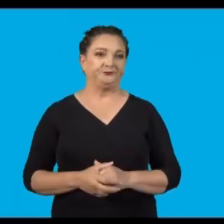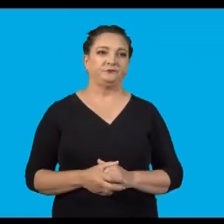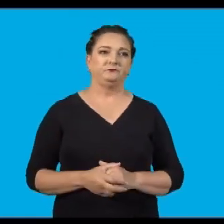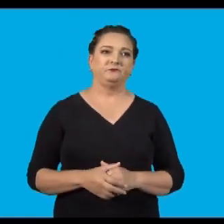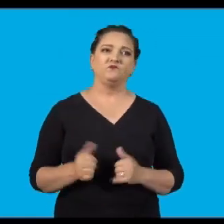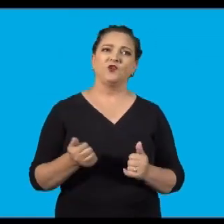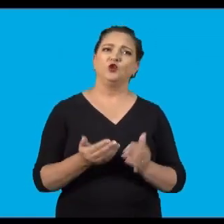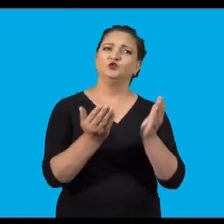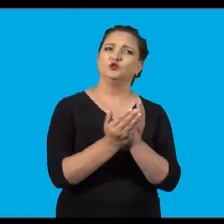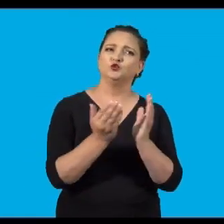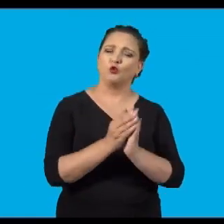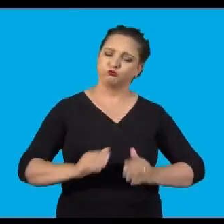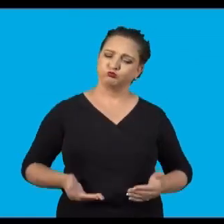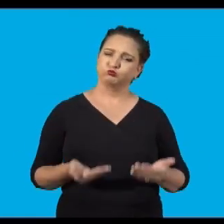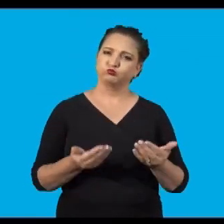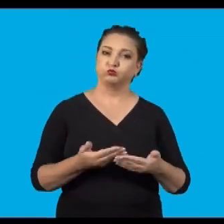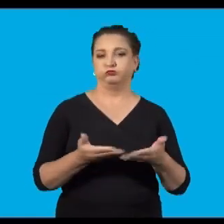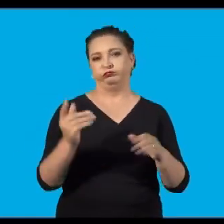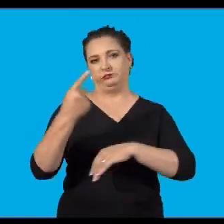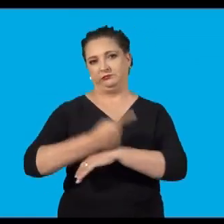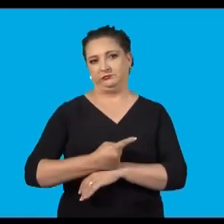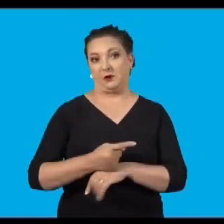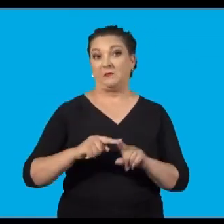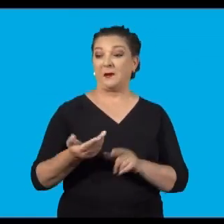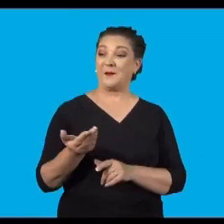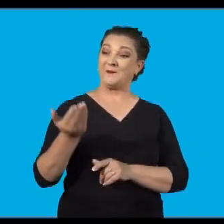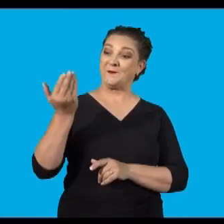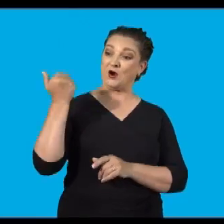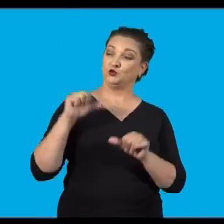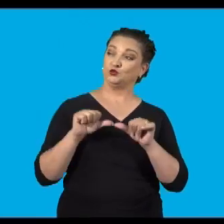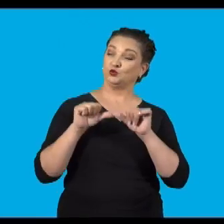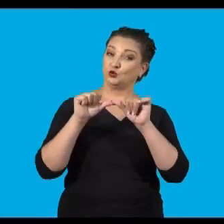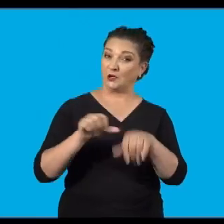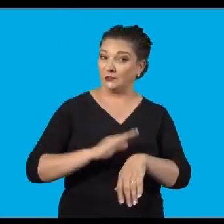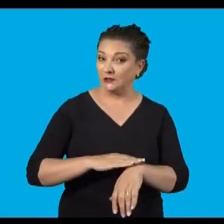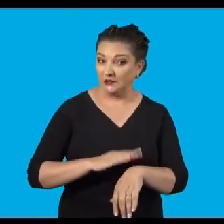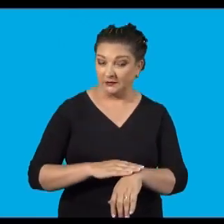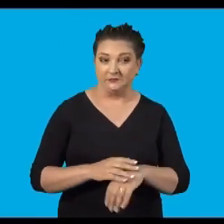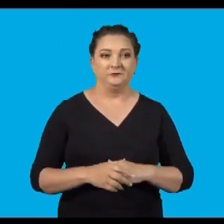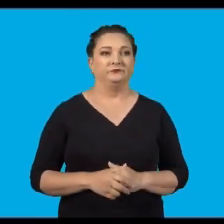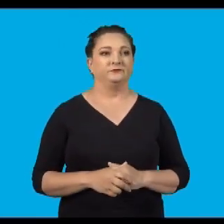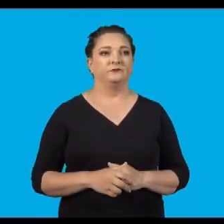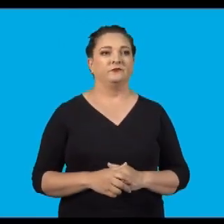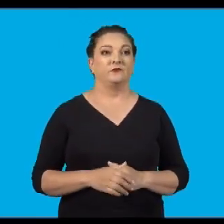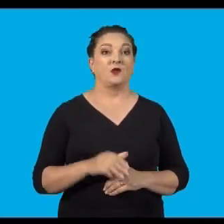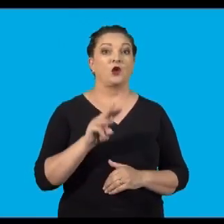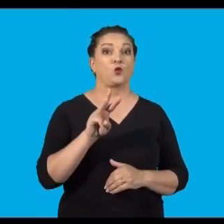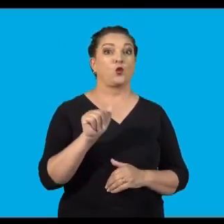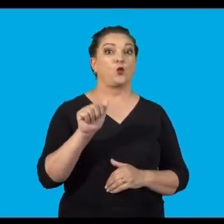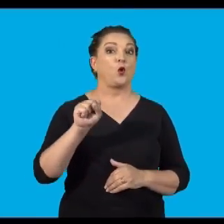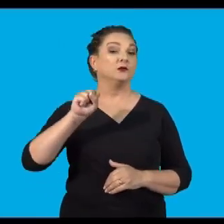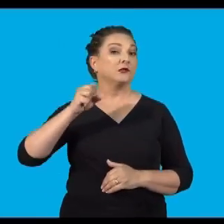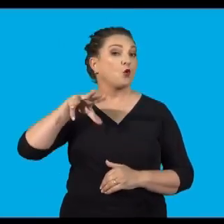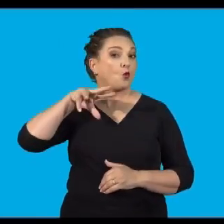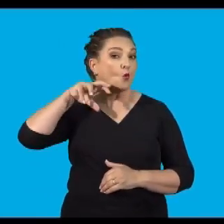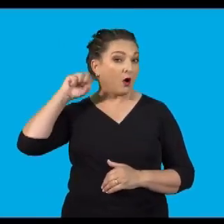we move on, the school hosted an open day in the past continuous tense. Let's see our response.